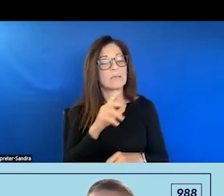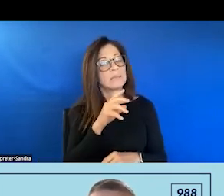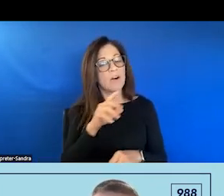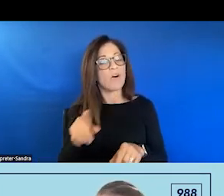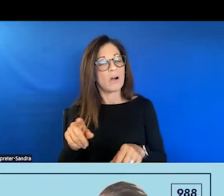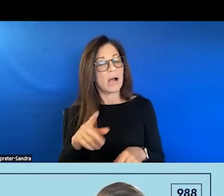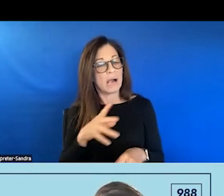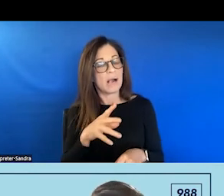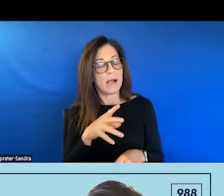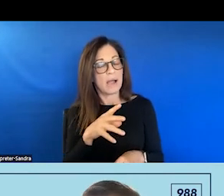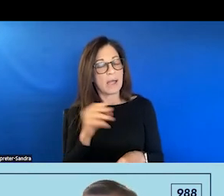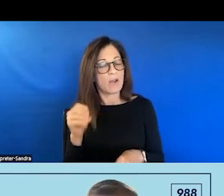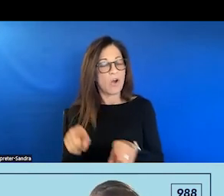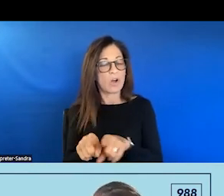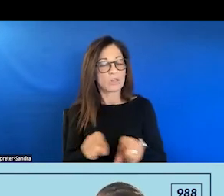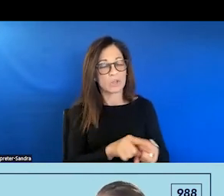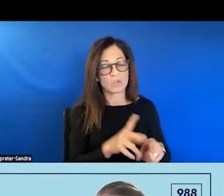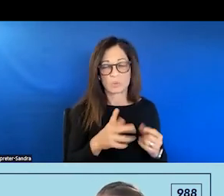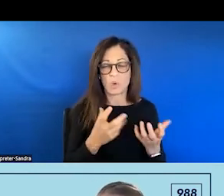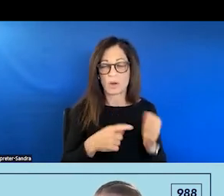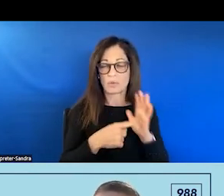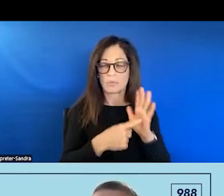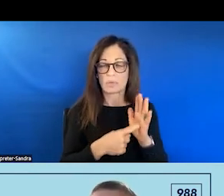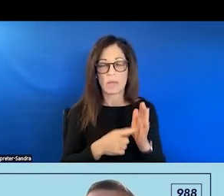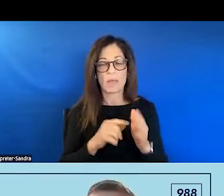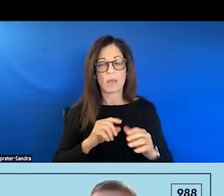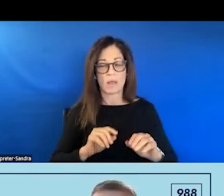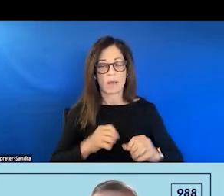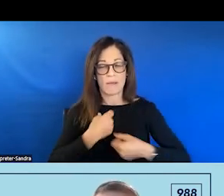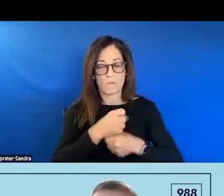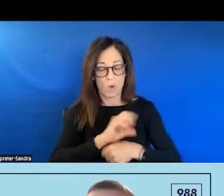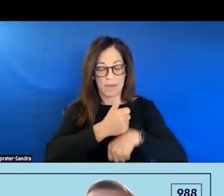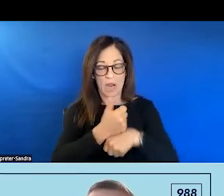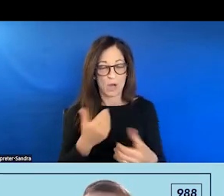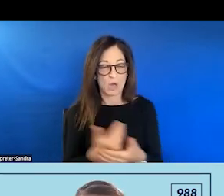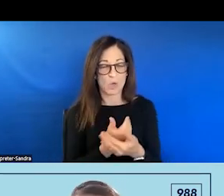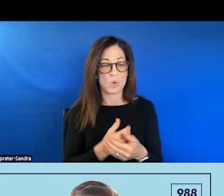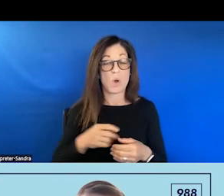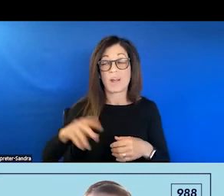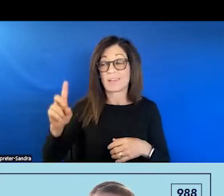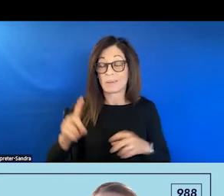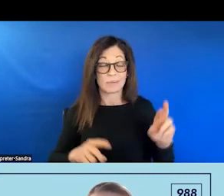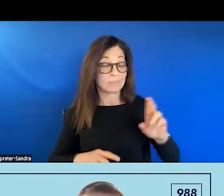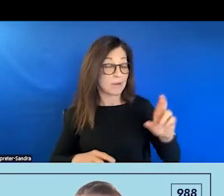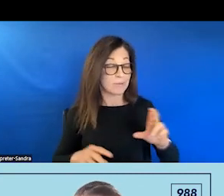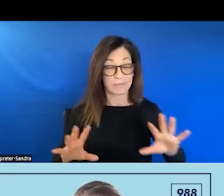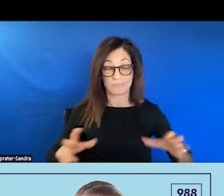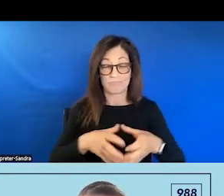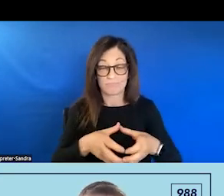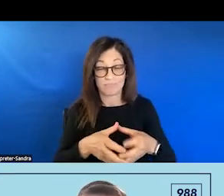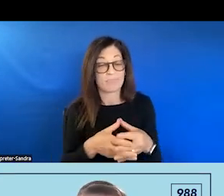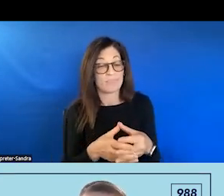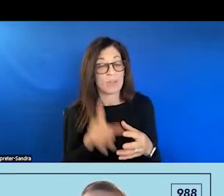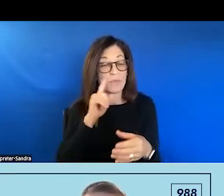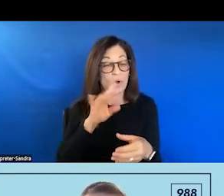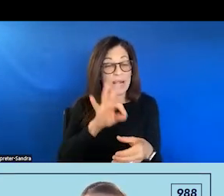to note the formation of a new bipartisan House 988 and Crisis Services Task Force, which